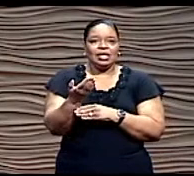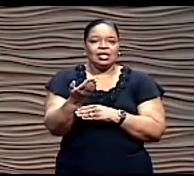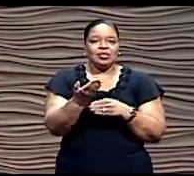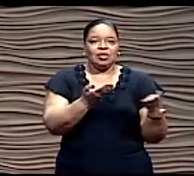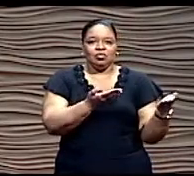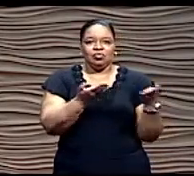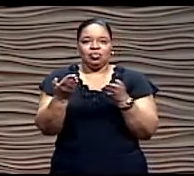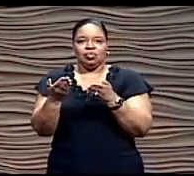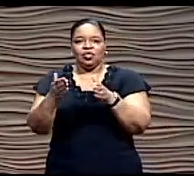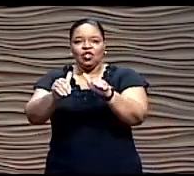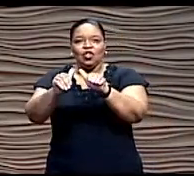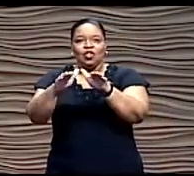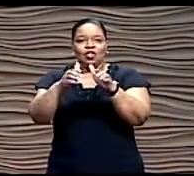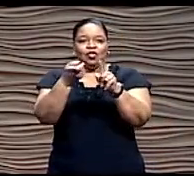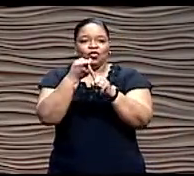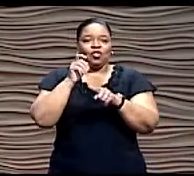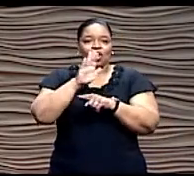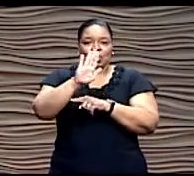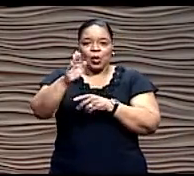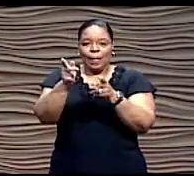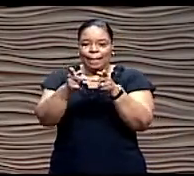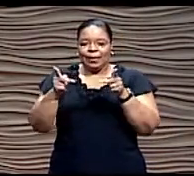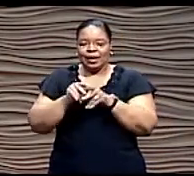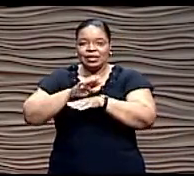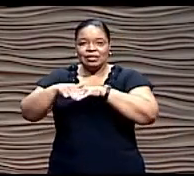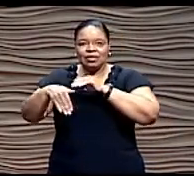away from Jerusalem into Babylon